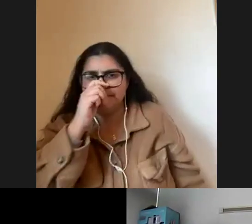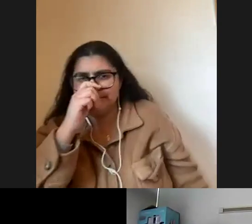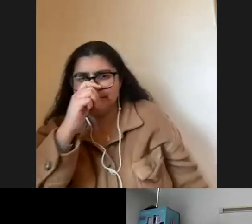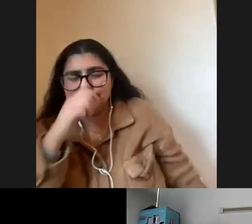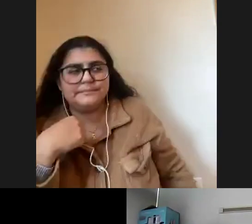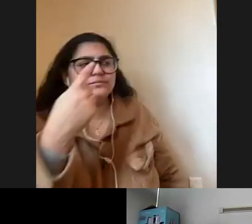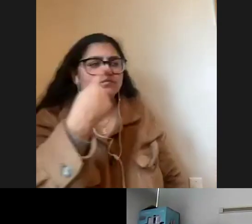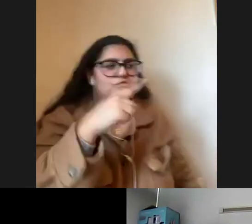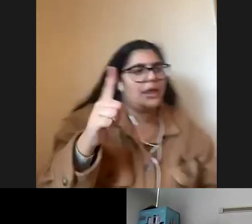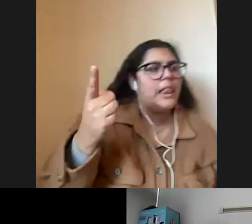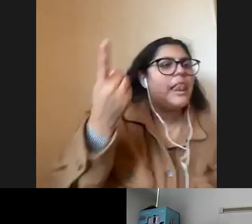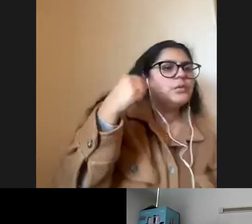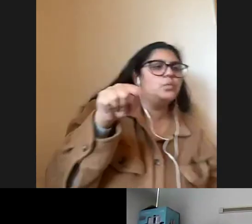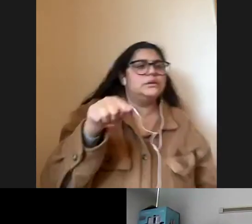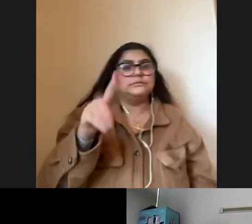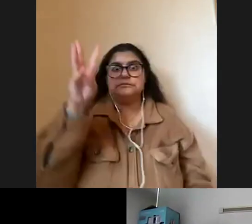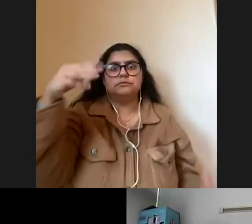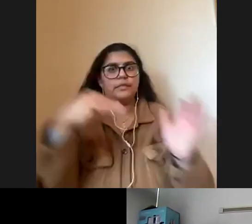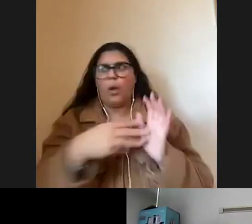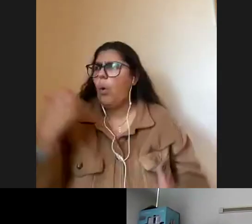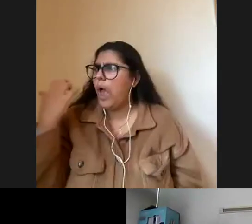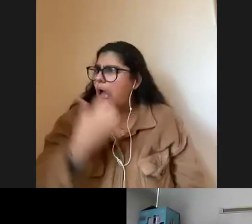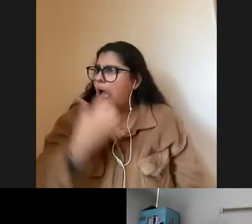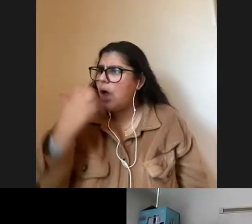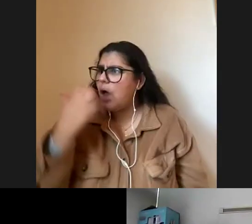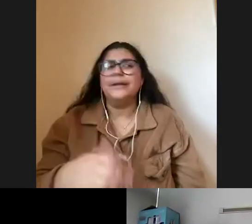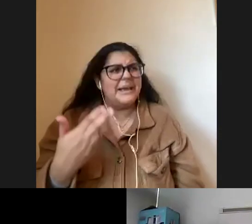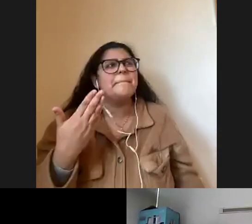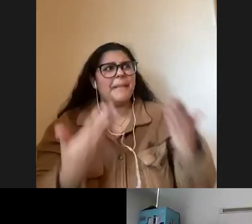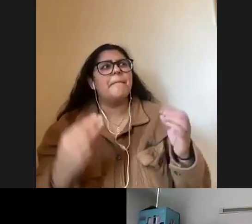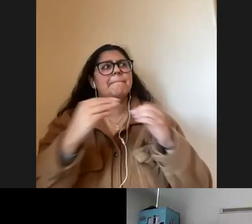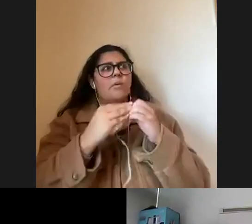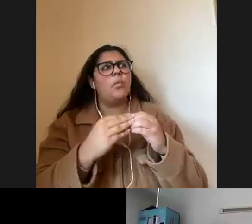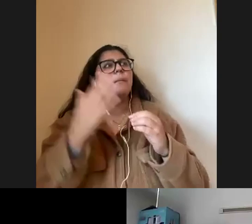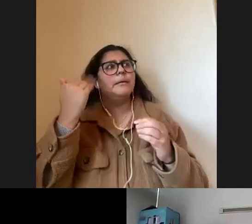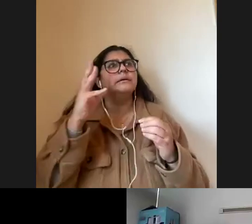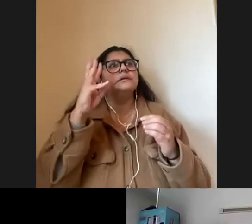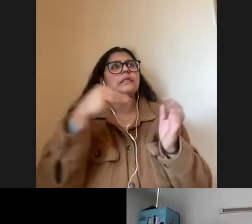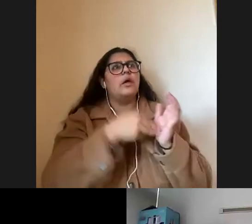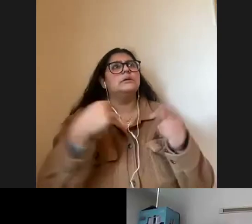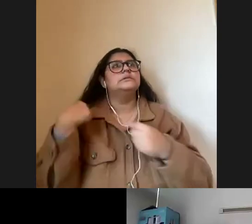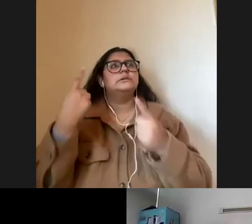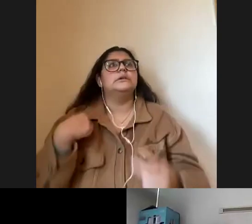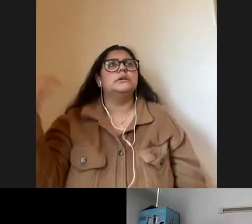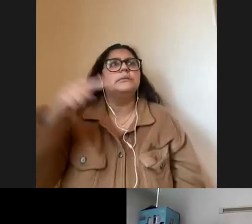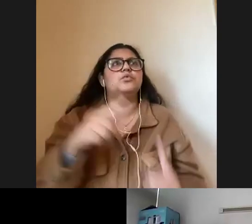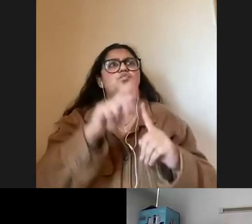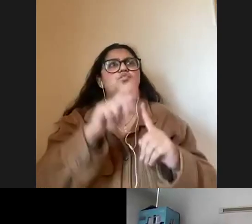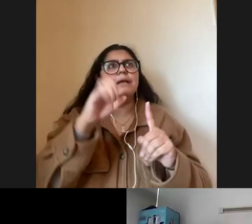like 6,000. Whoa, But it's probably more than that because that's 6,000 since I've gotten a rice, but I scanned fish before rice